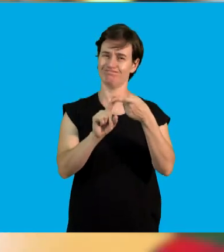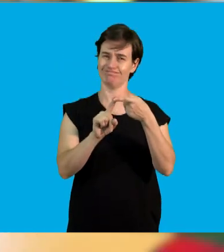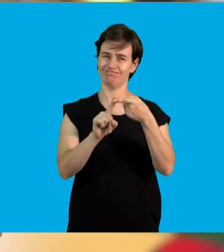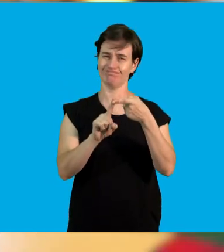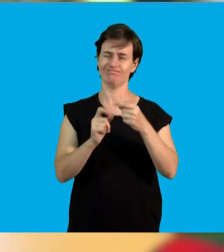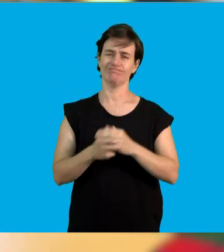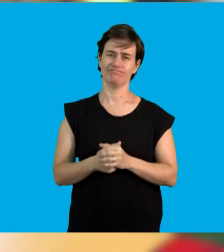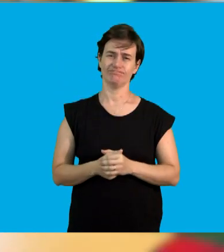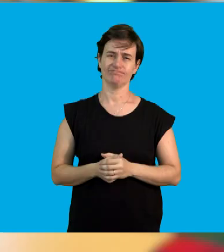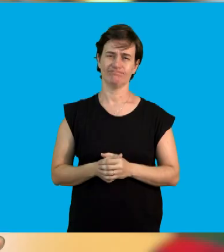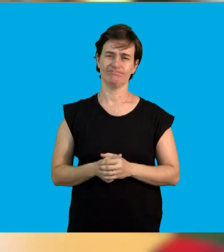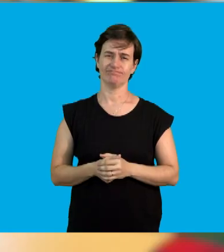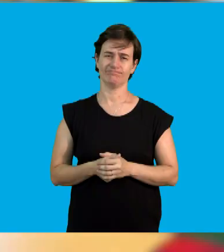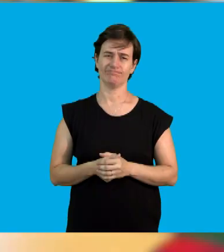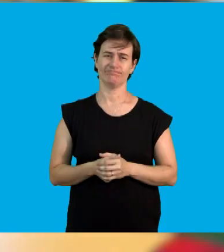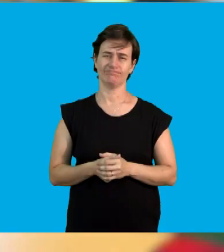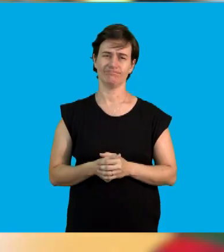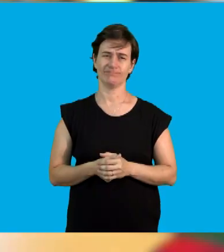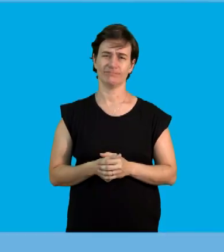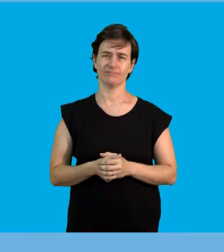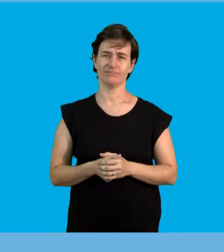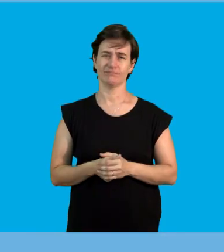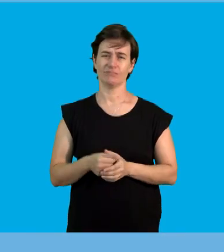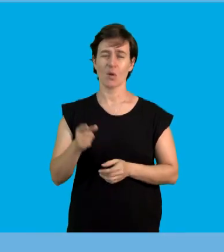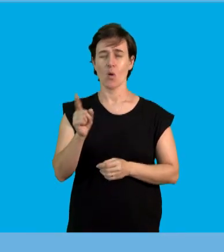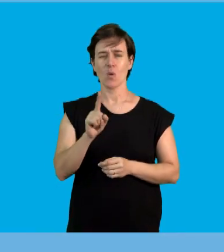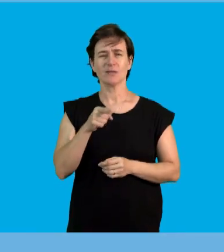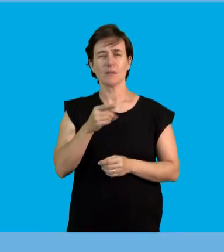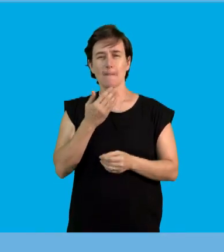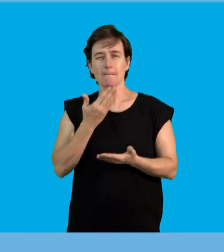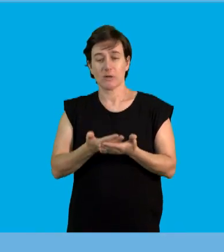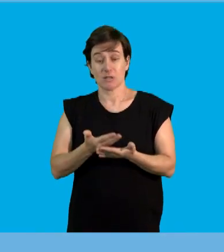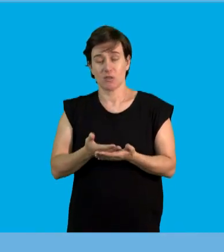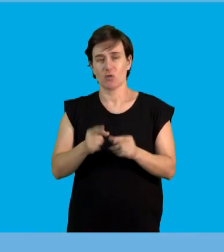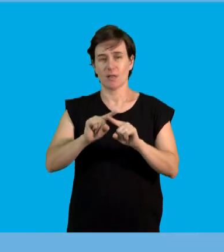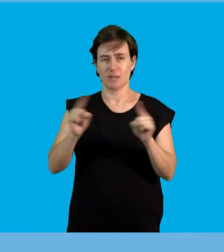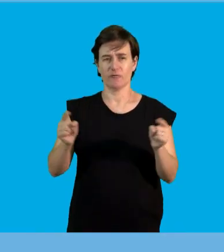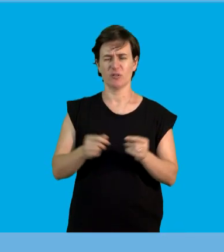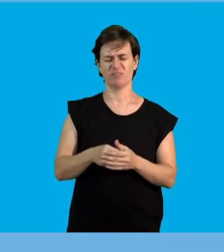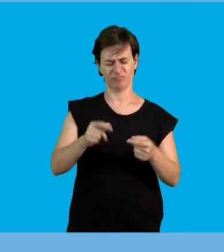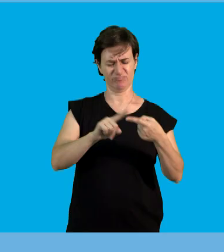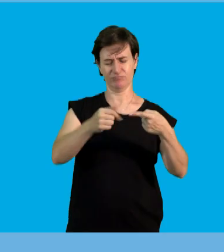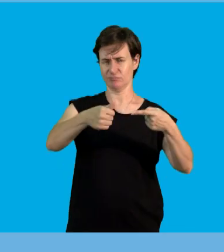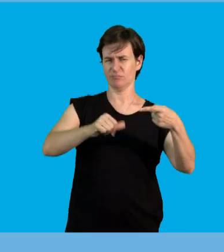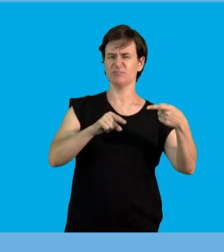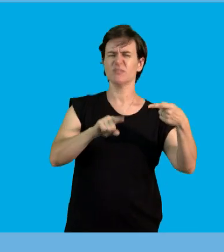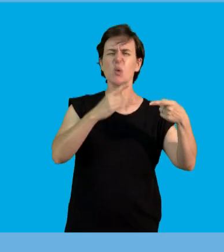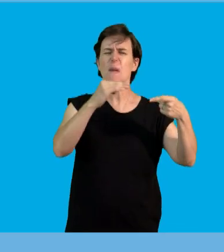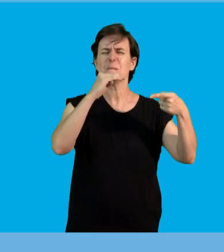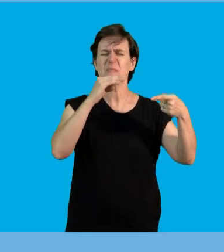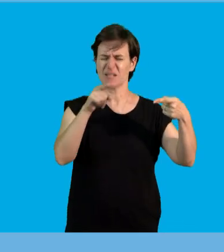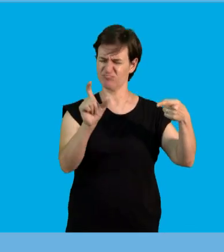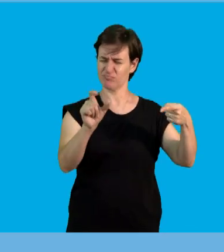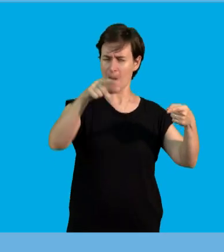circuit. So the first question under application questions is asking us about potential difference. And we